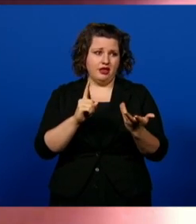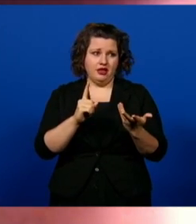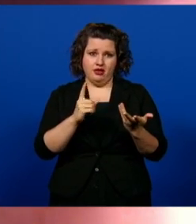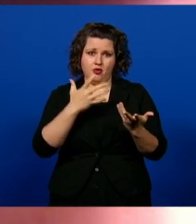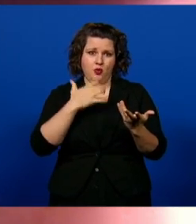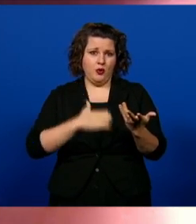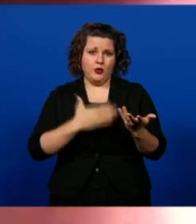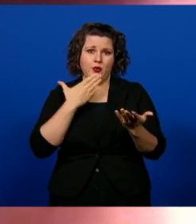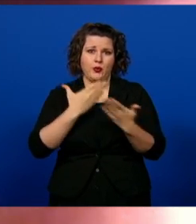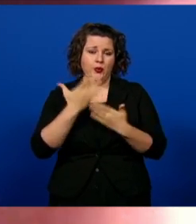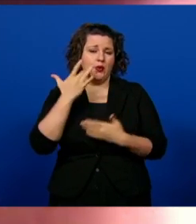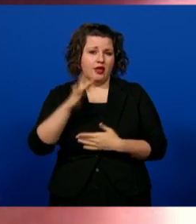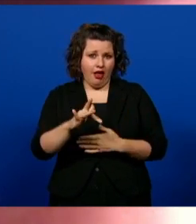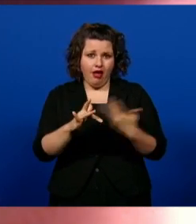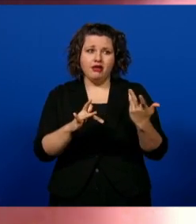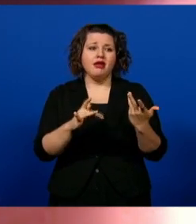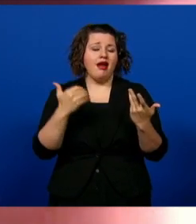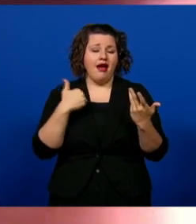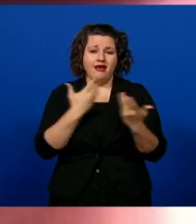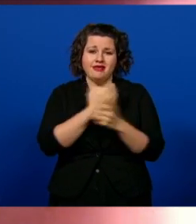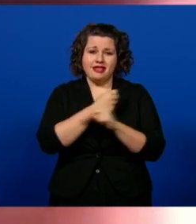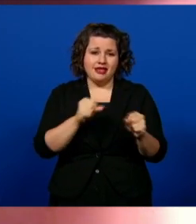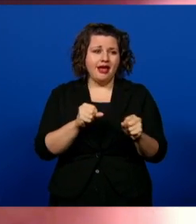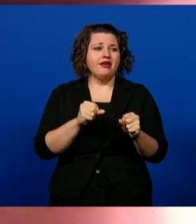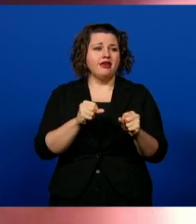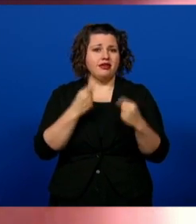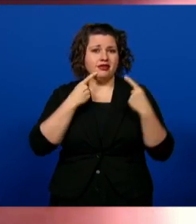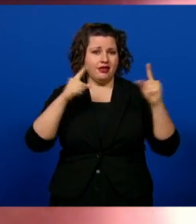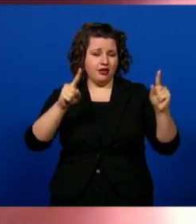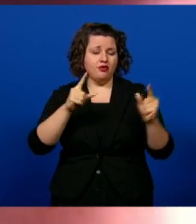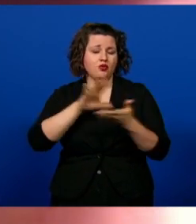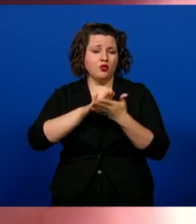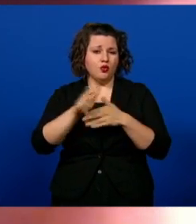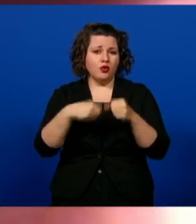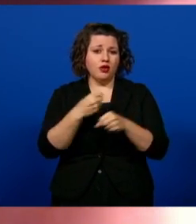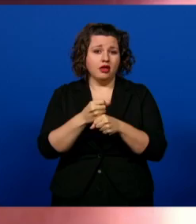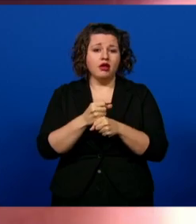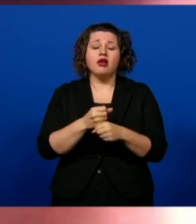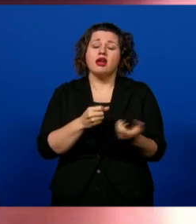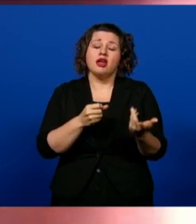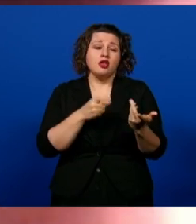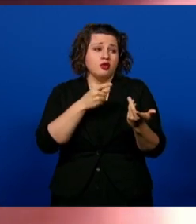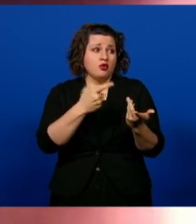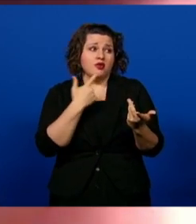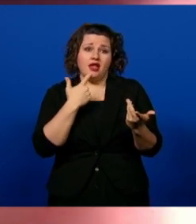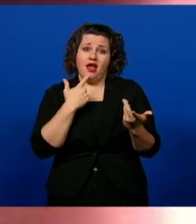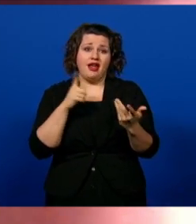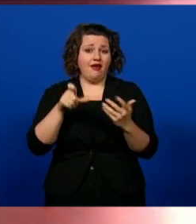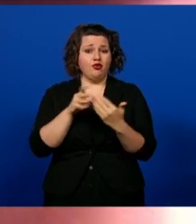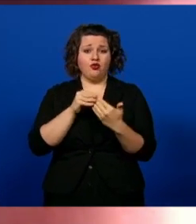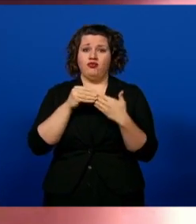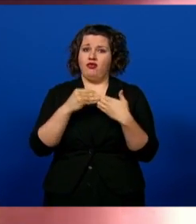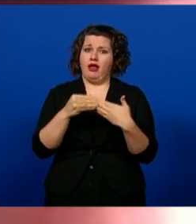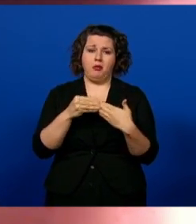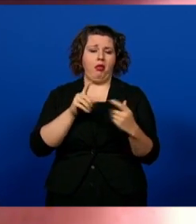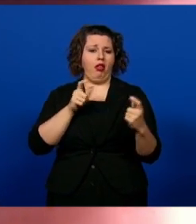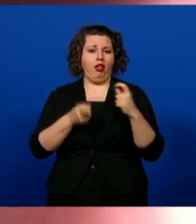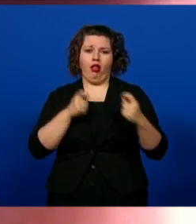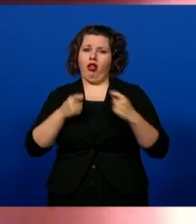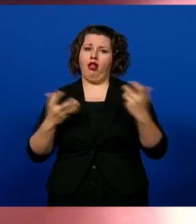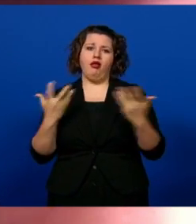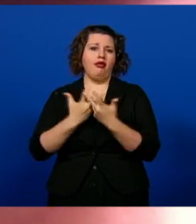for a safe and successful school year. And I think, as you indicated, we have to be flexible. Things are changing on a daily